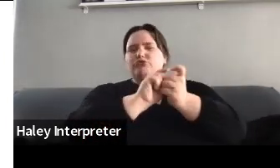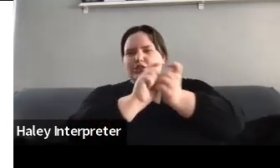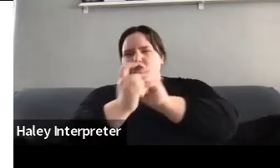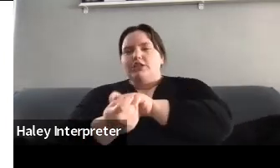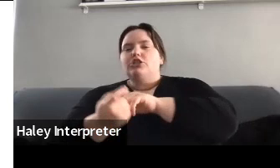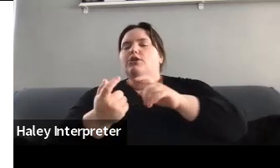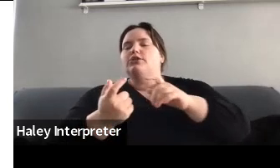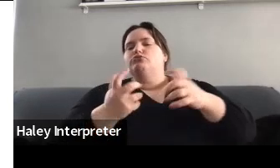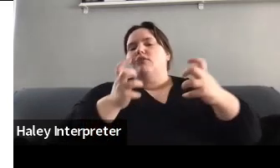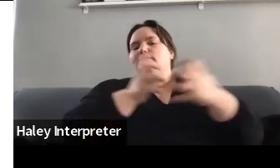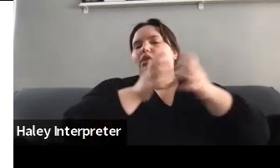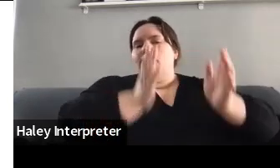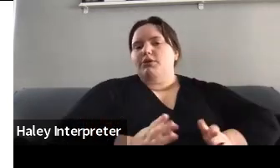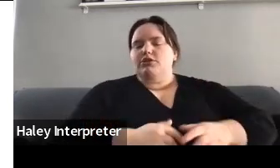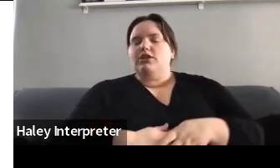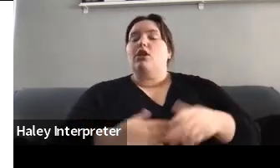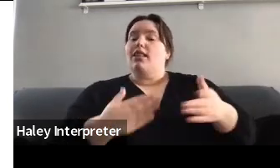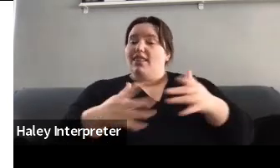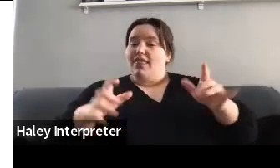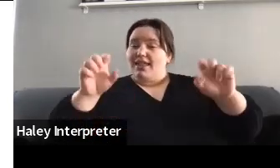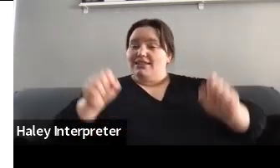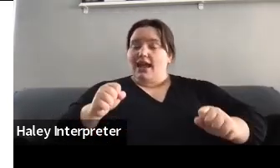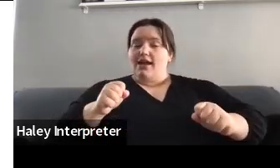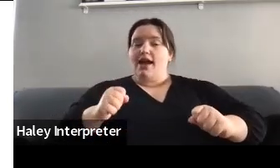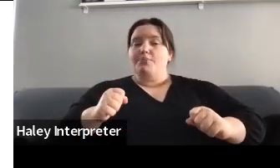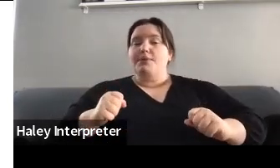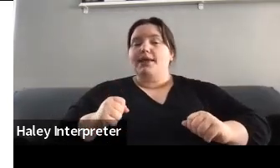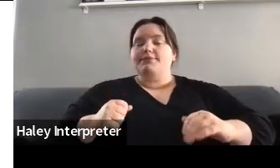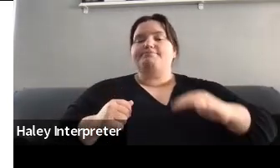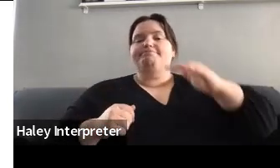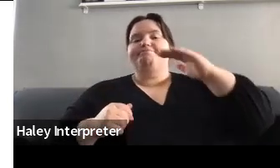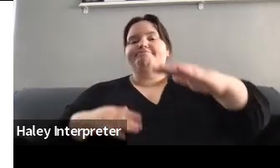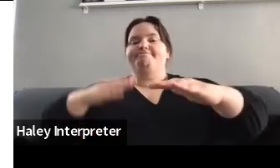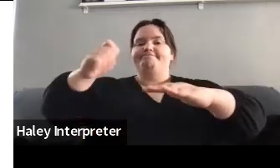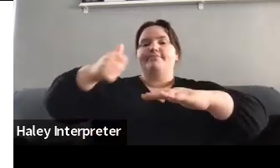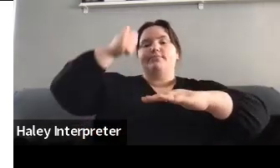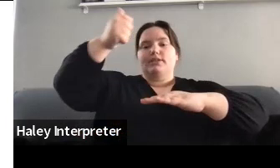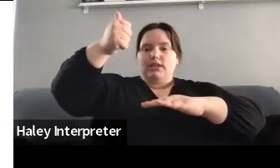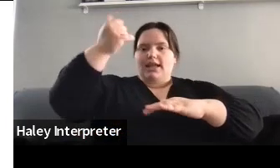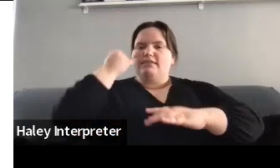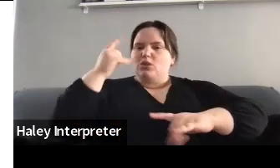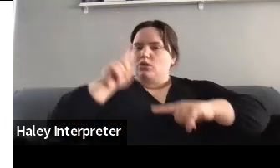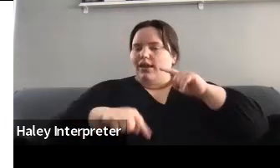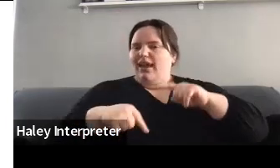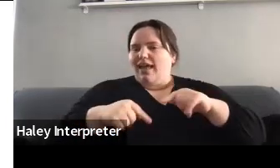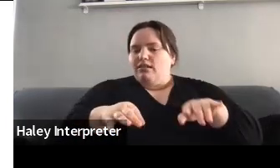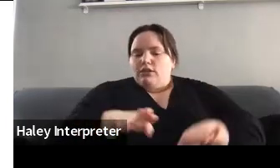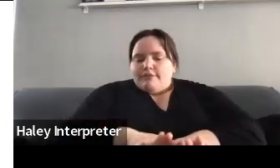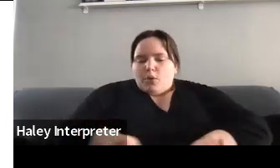be elevated if you're not able to reach the ground. You may be able to put a tank or some